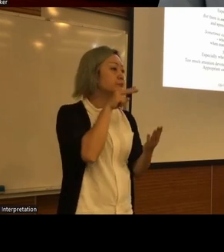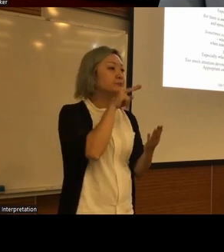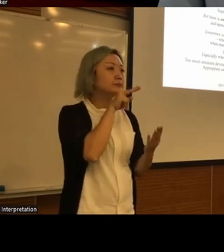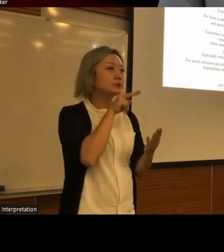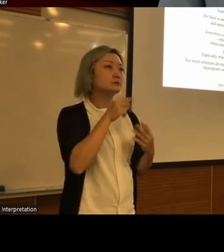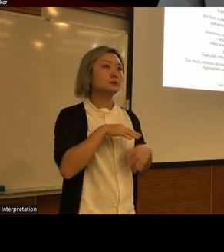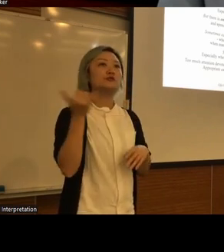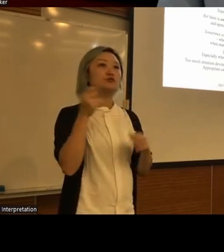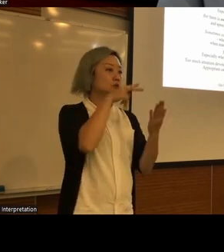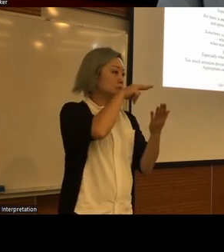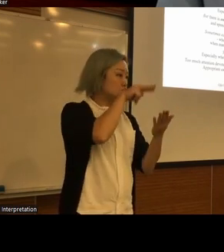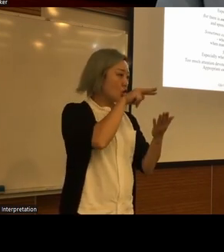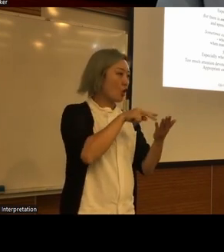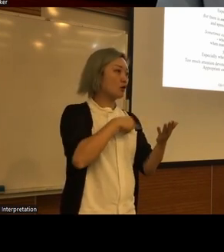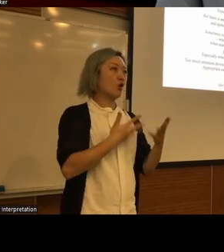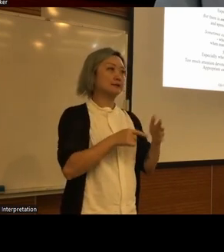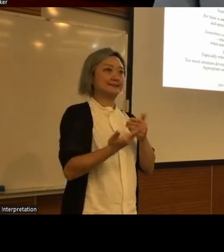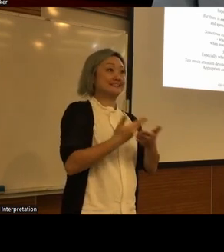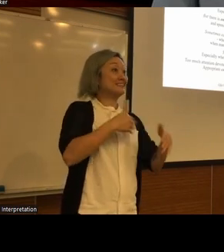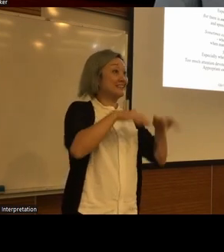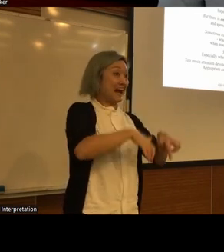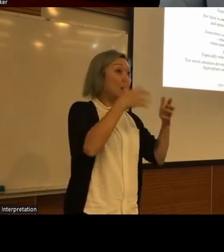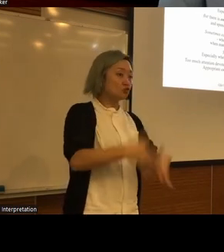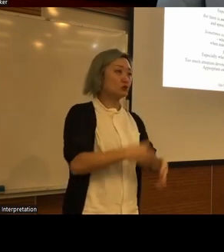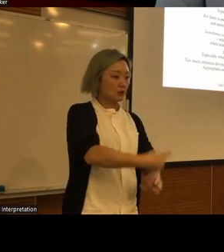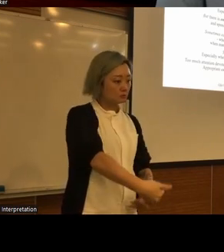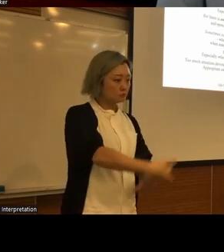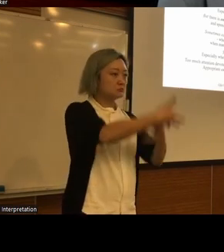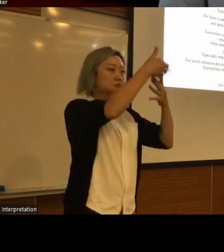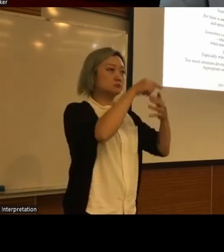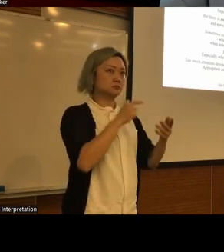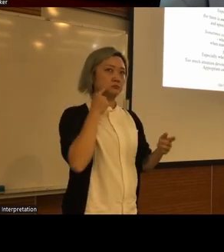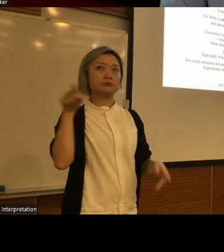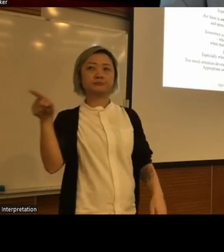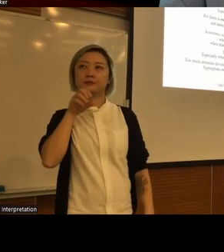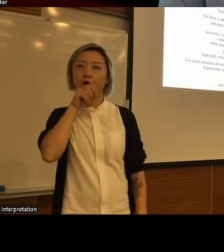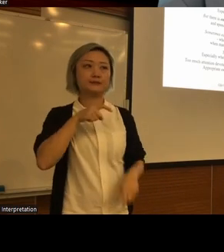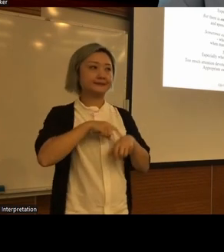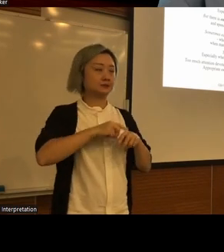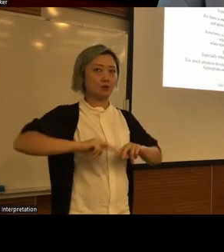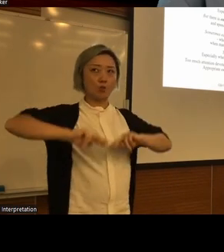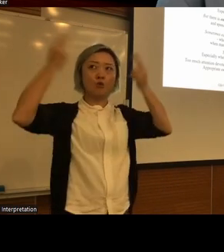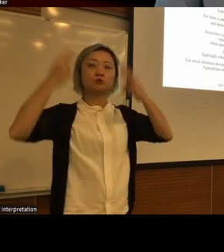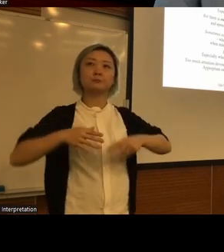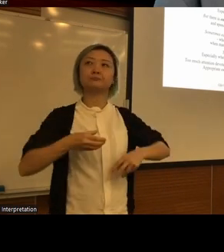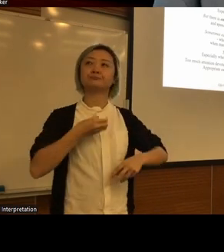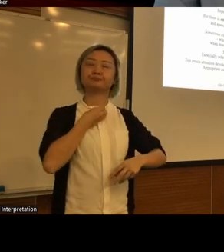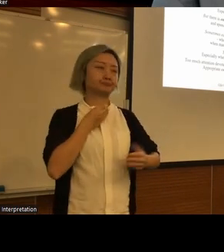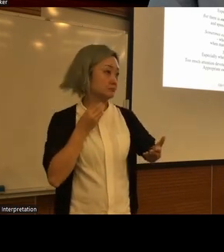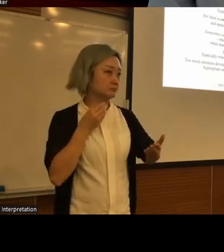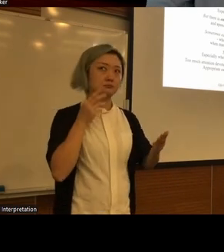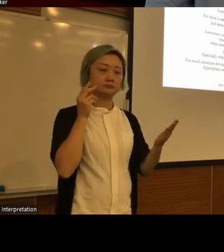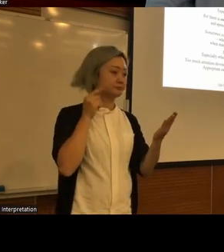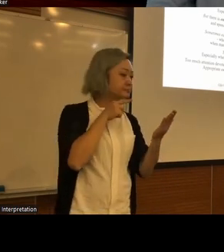exactly what is in the text that you have. So you have more effort, you have more requirements for coordination,